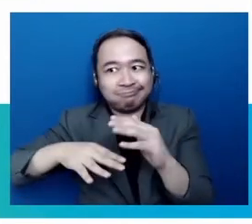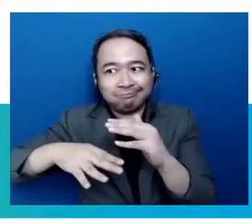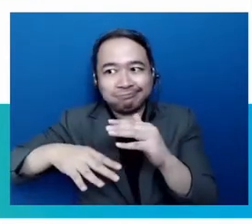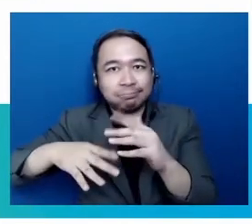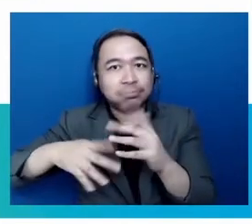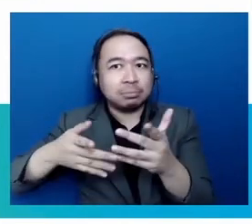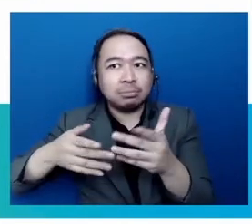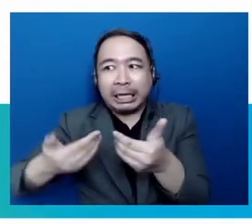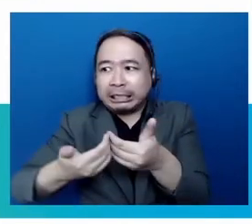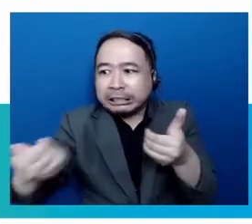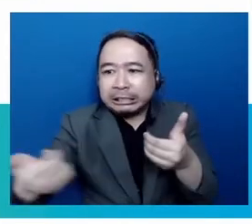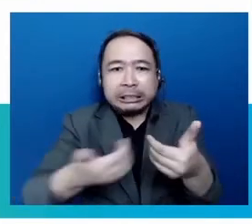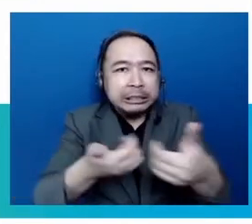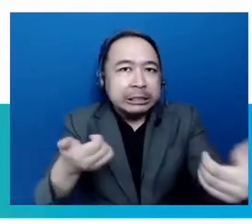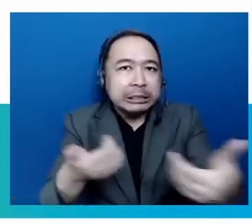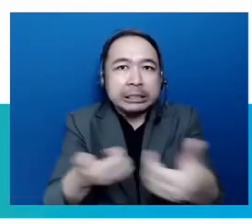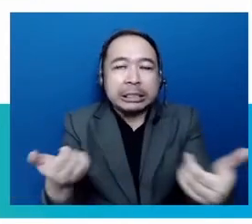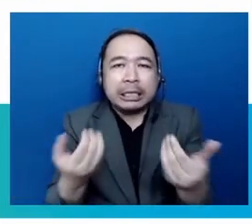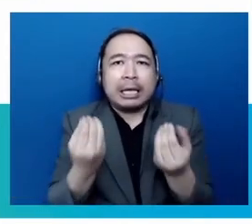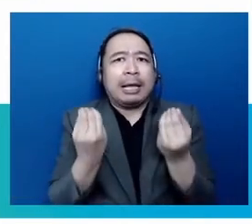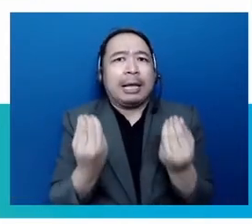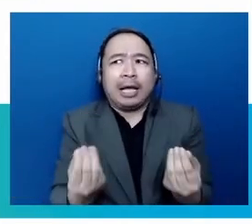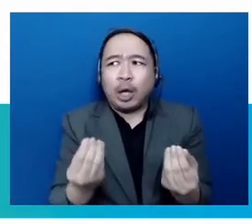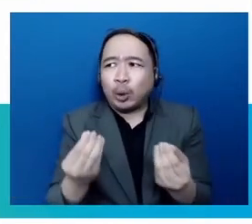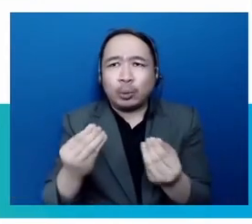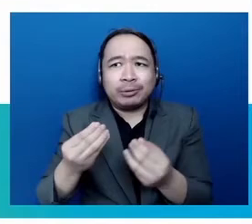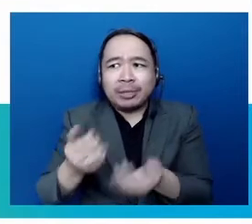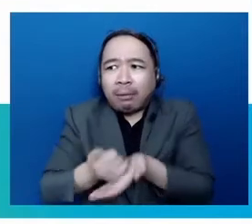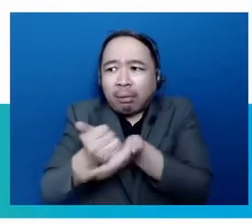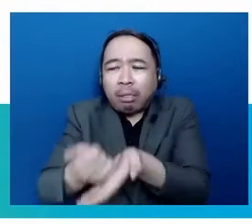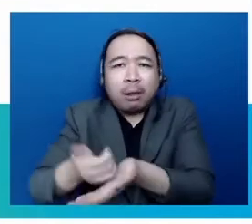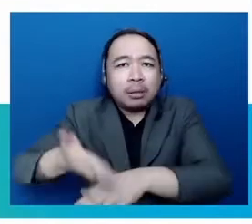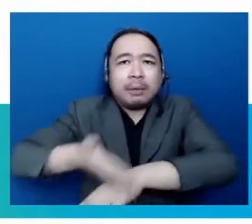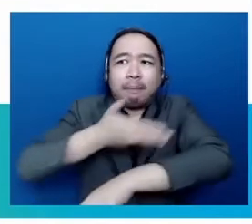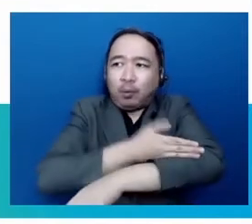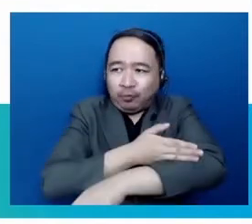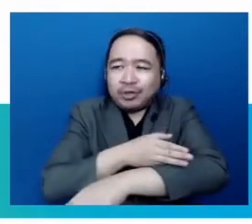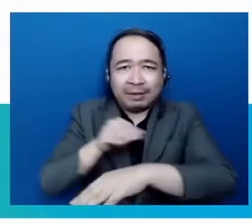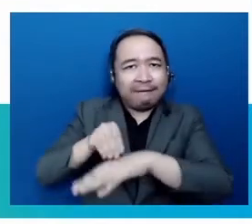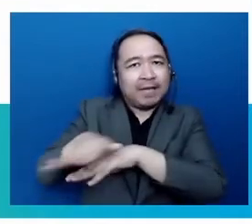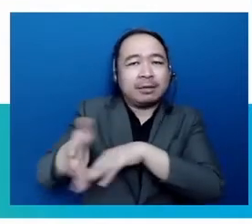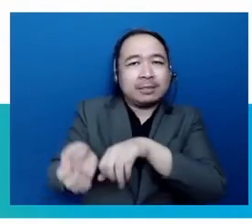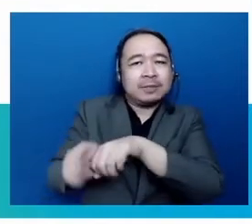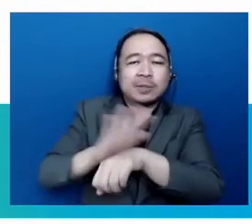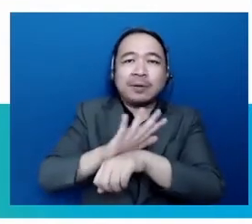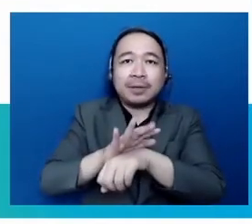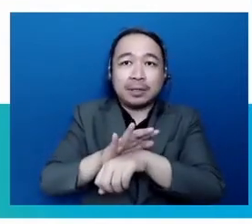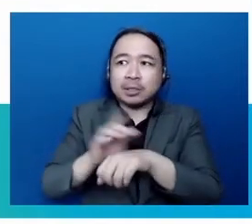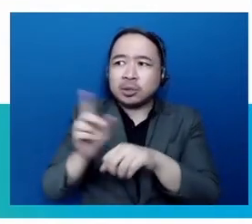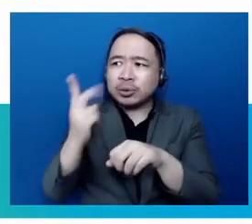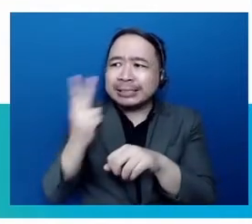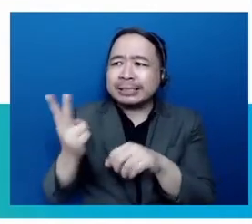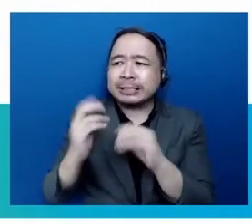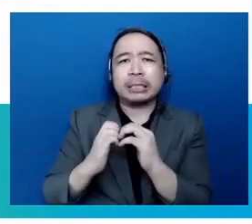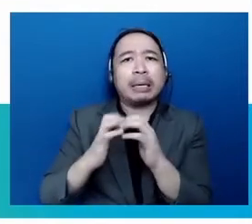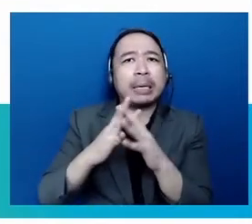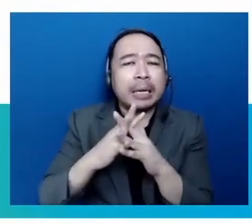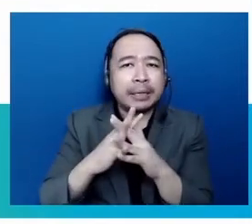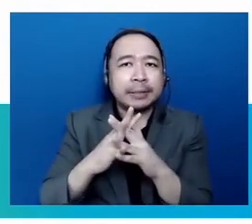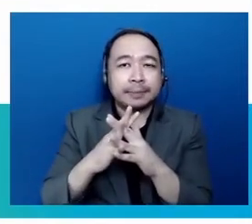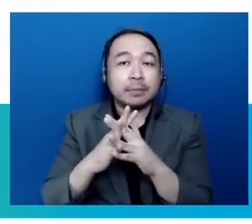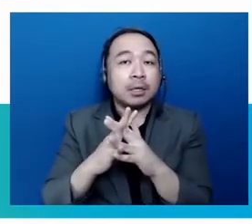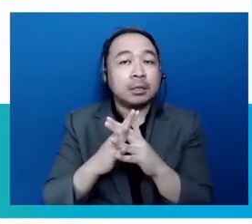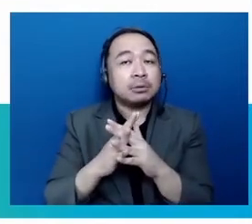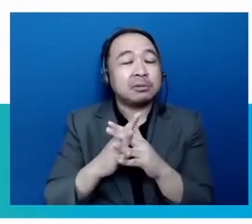to improve the situation with respect to COVID-19, when we are looking at the recovery stage, we very much have